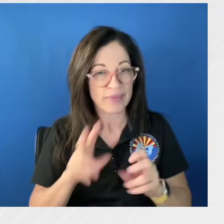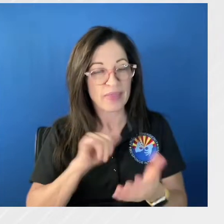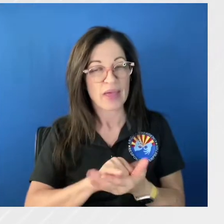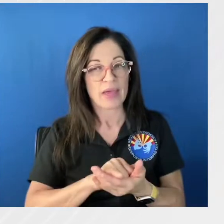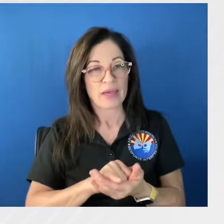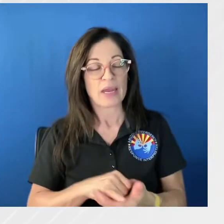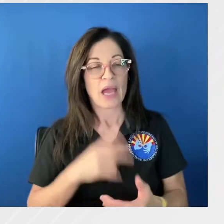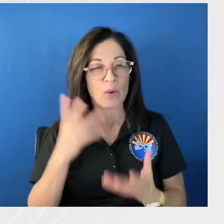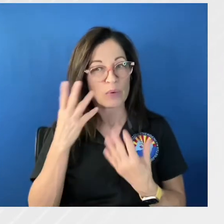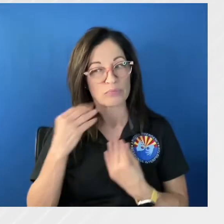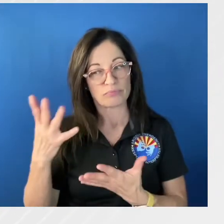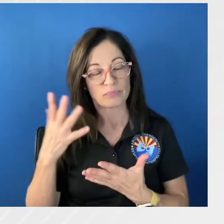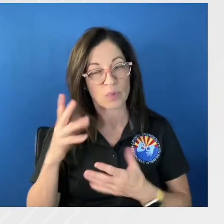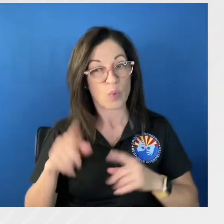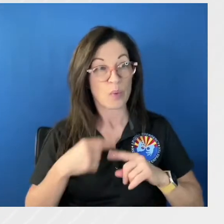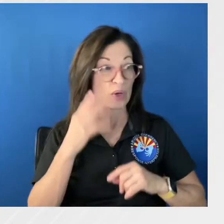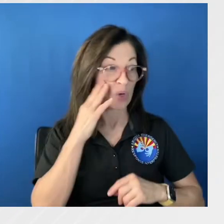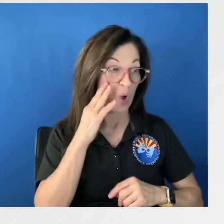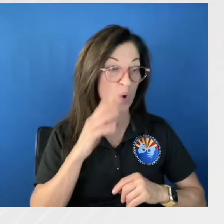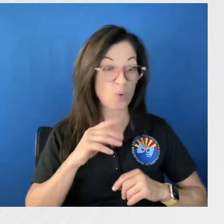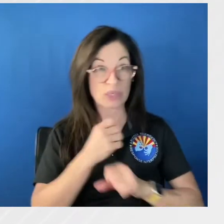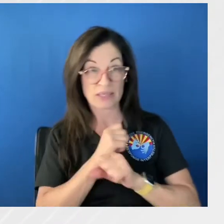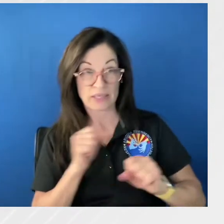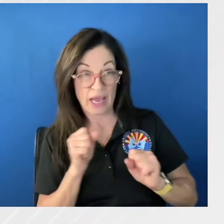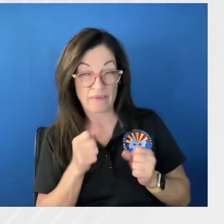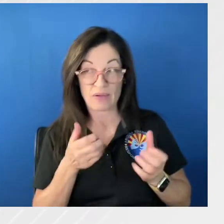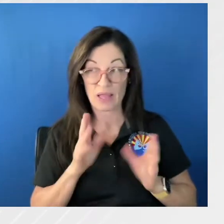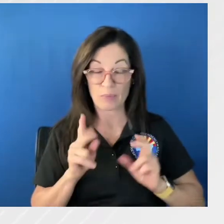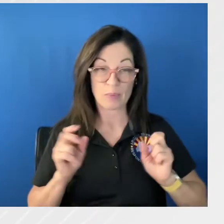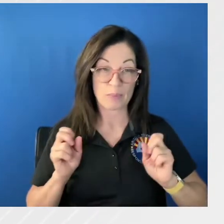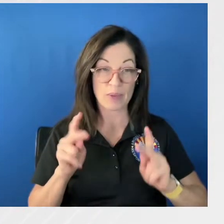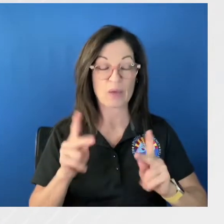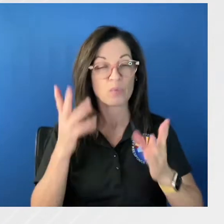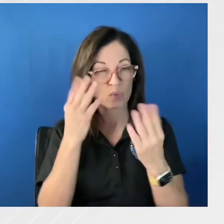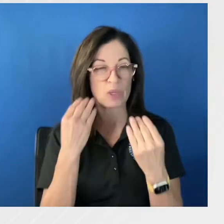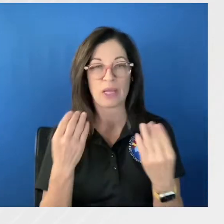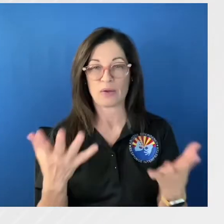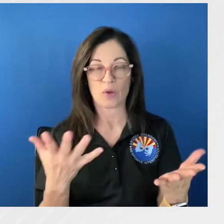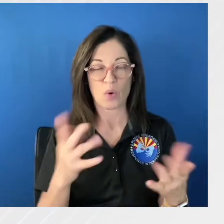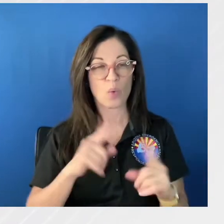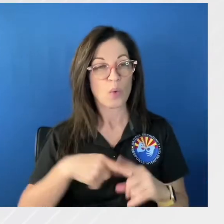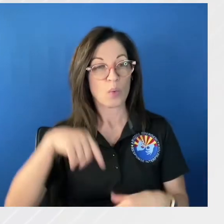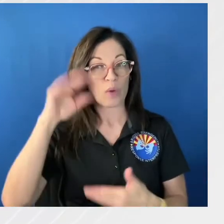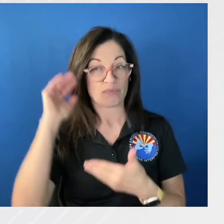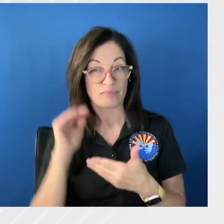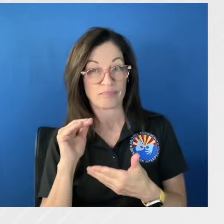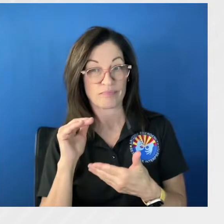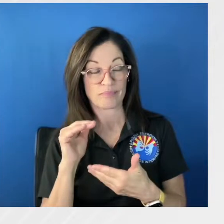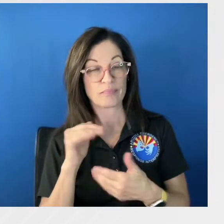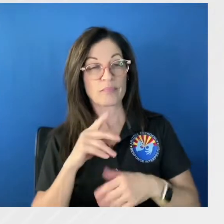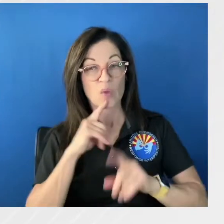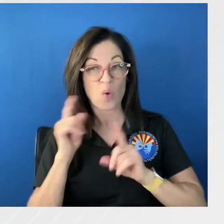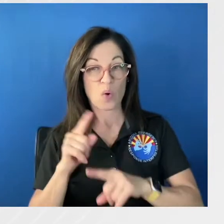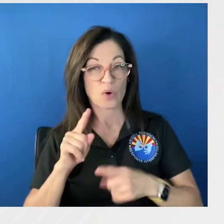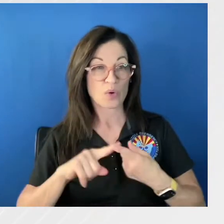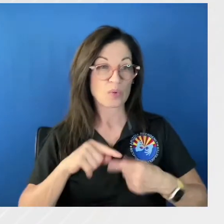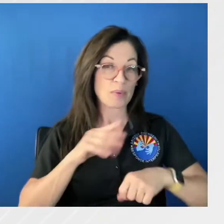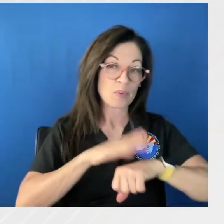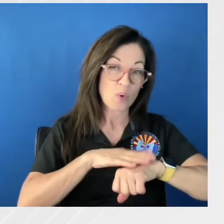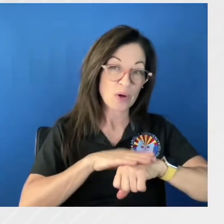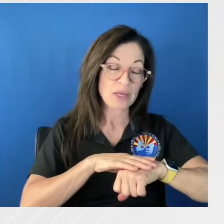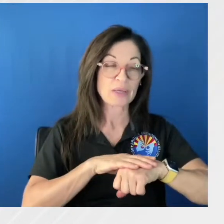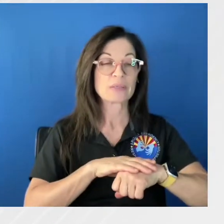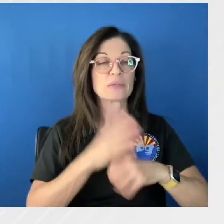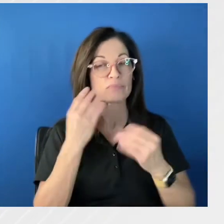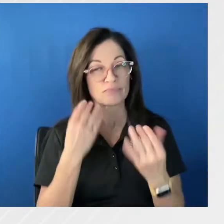our folks know once we know when we can let folks back into areas, when we will lower the orders down to warnings, lower